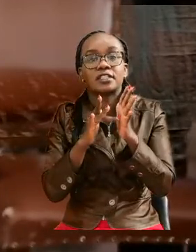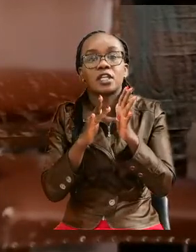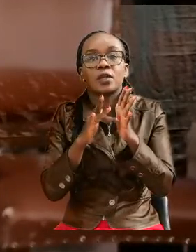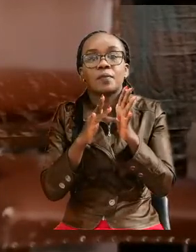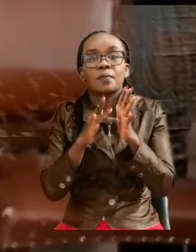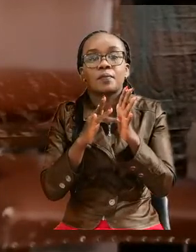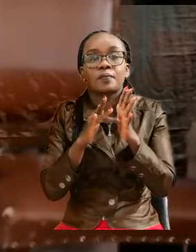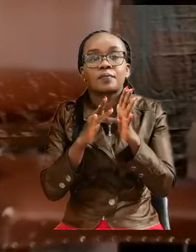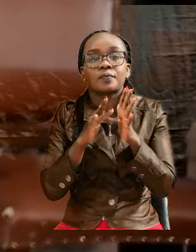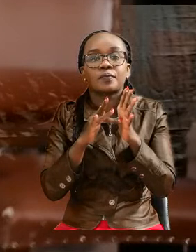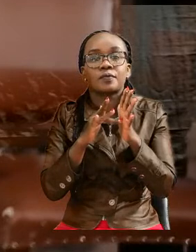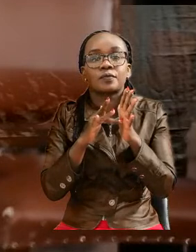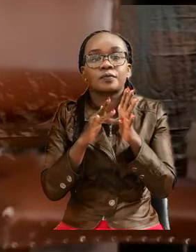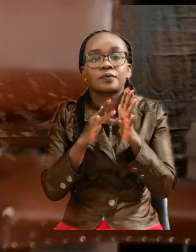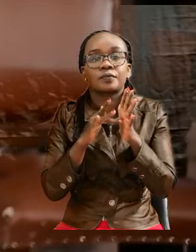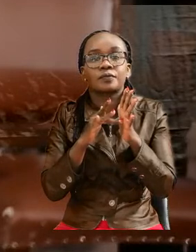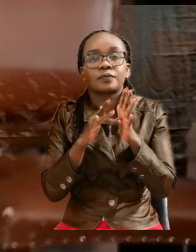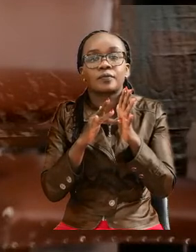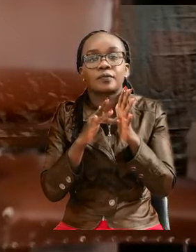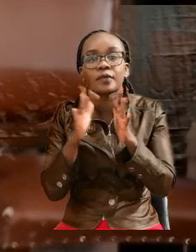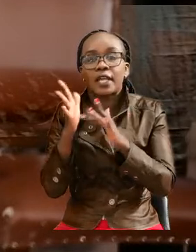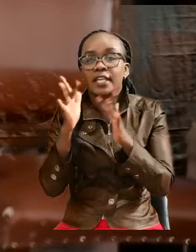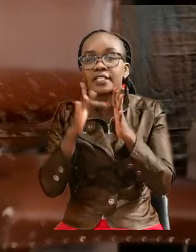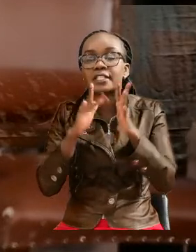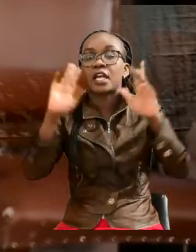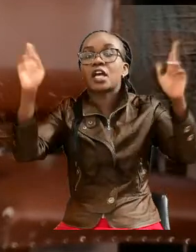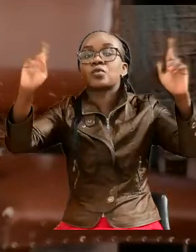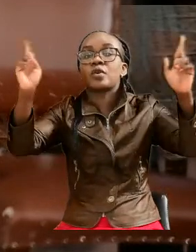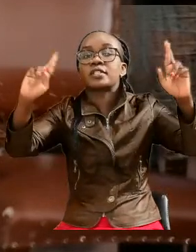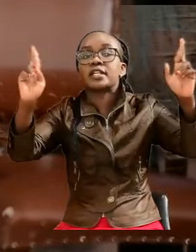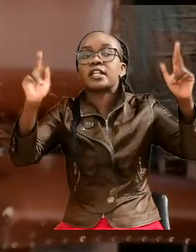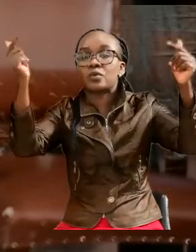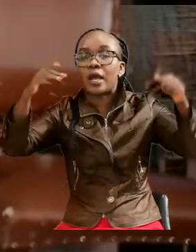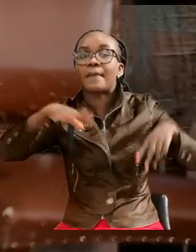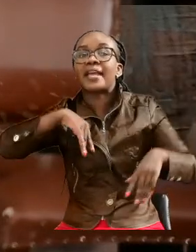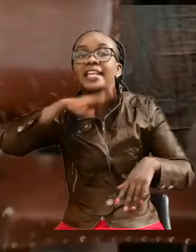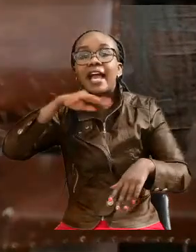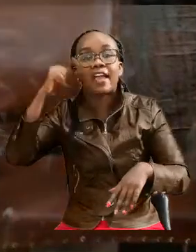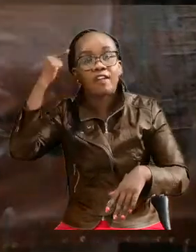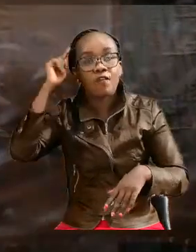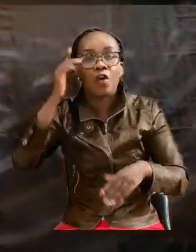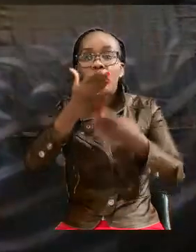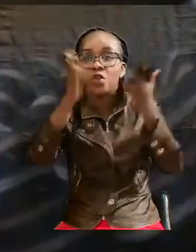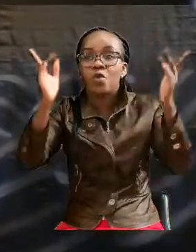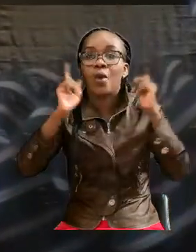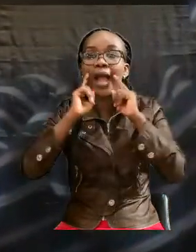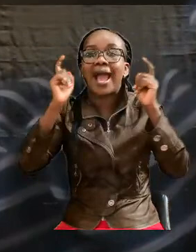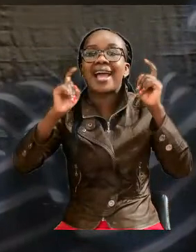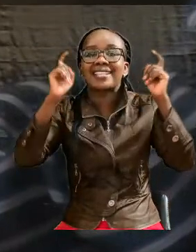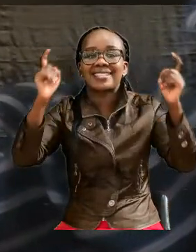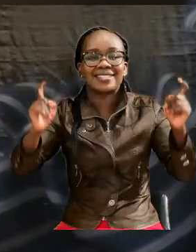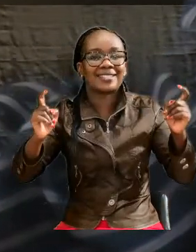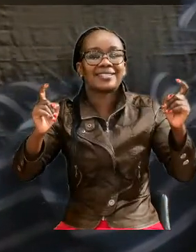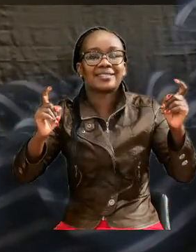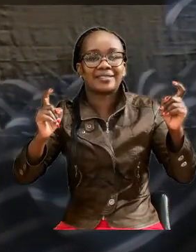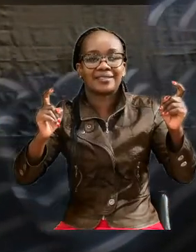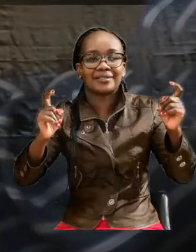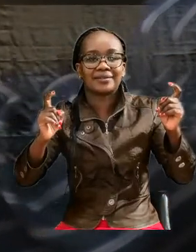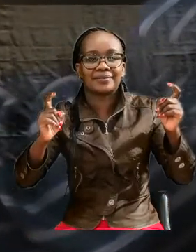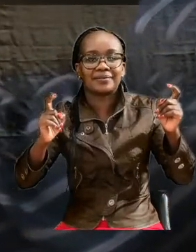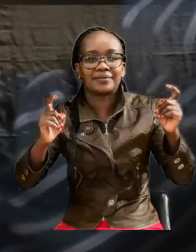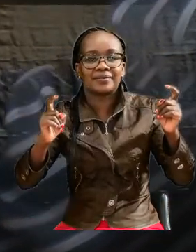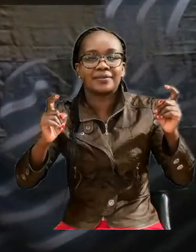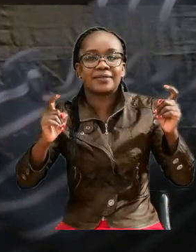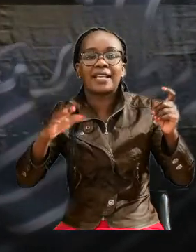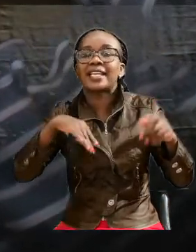sinless and was ready to come and die for us. He became sin so that we may receive